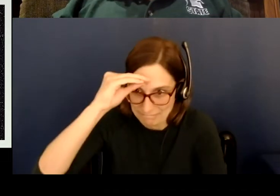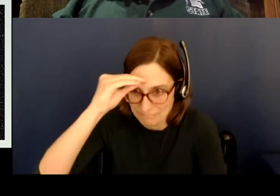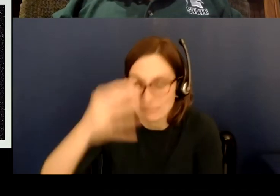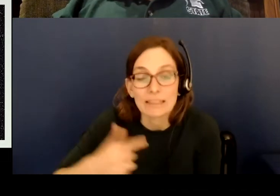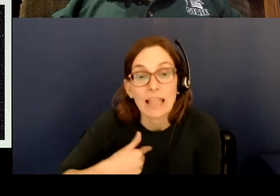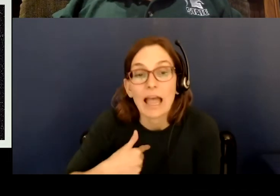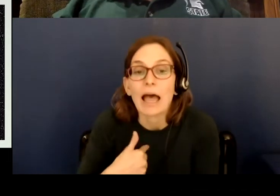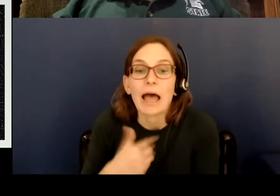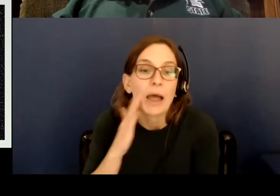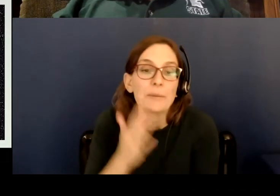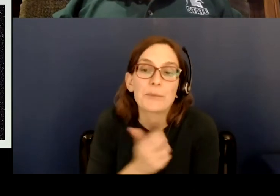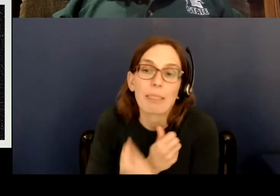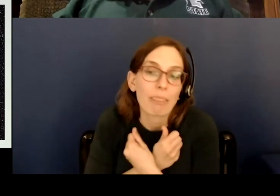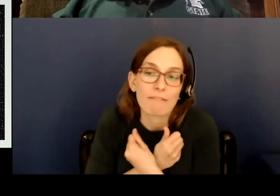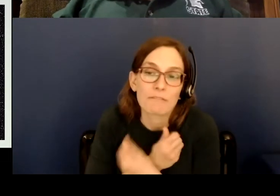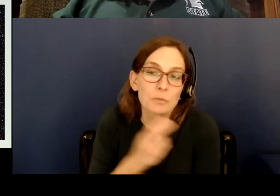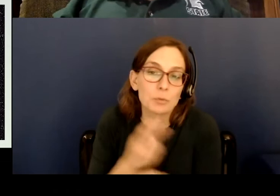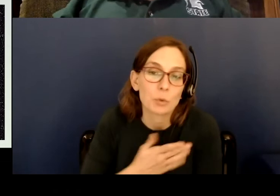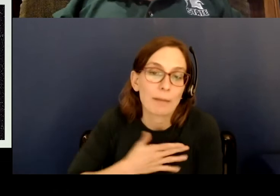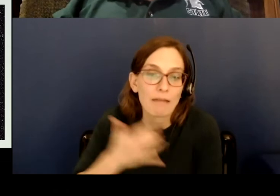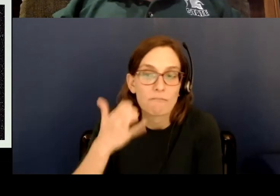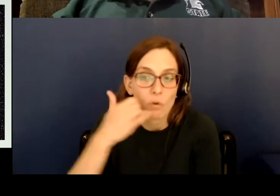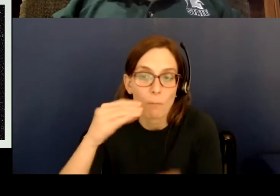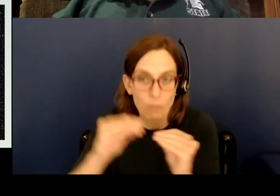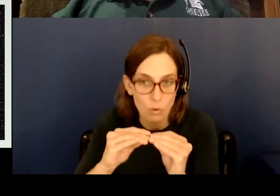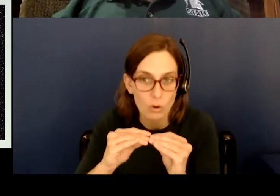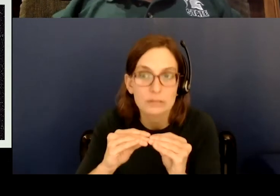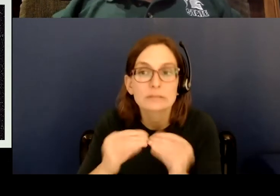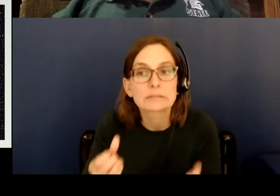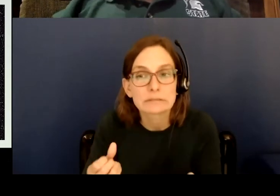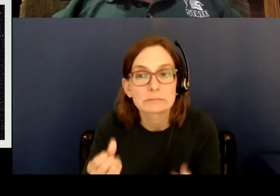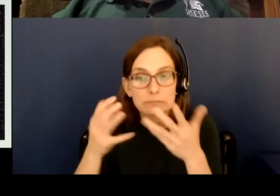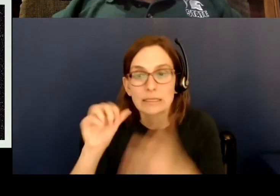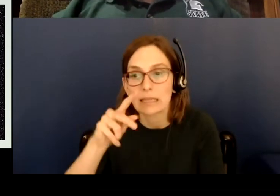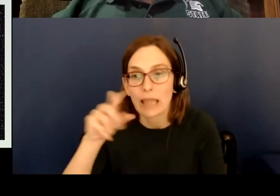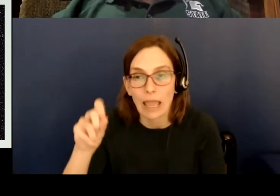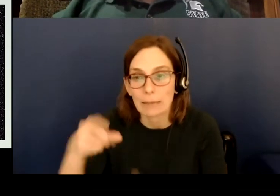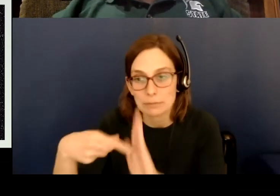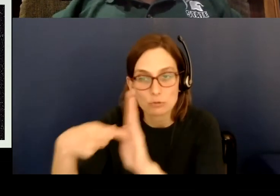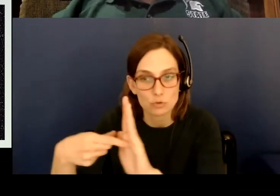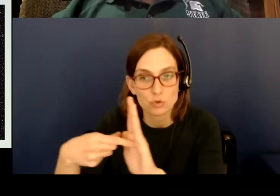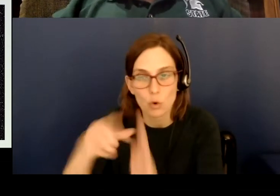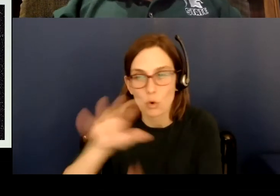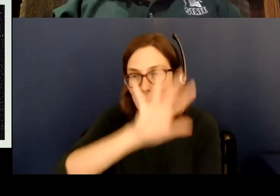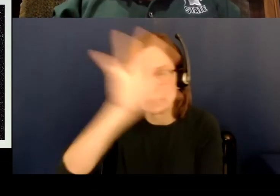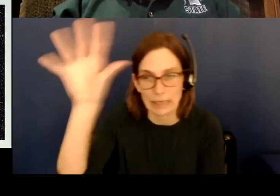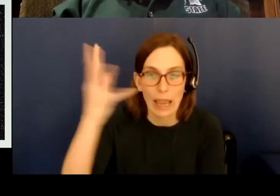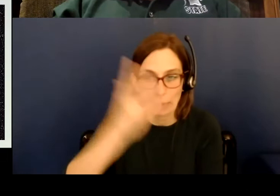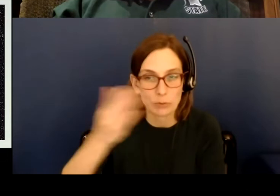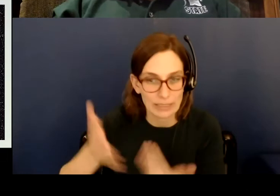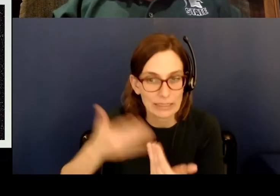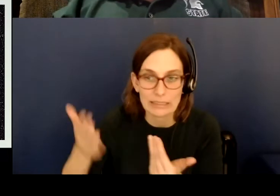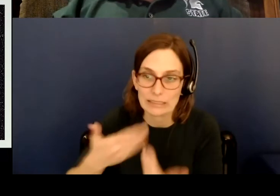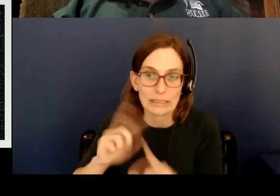to use my phone more, and there are in fact apps that apparently show you the sky fairly easily. With I've not